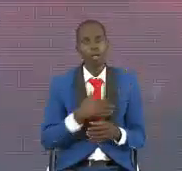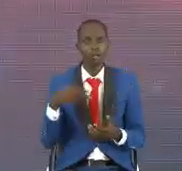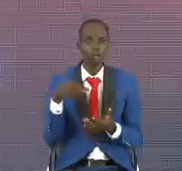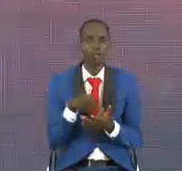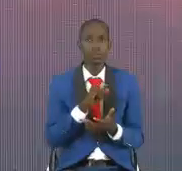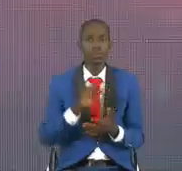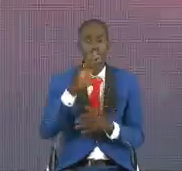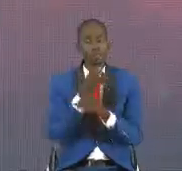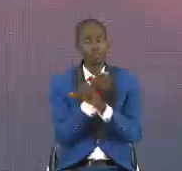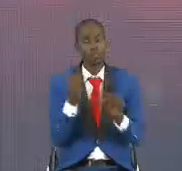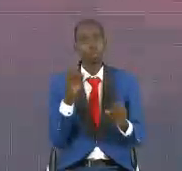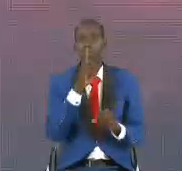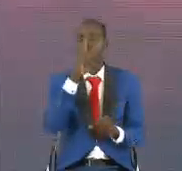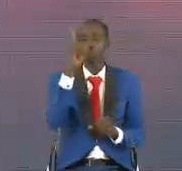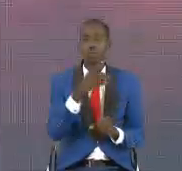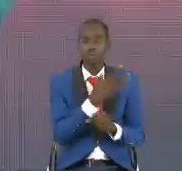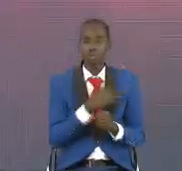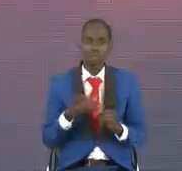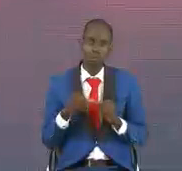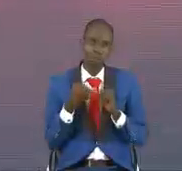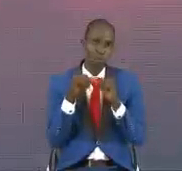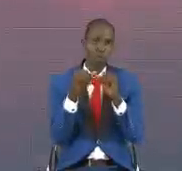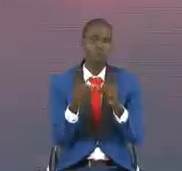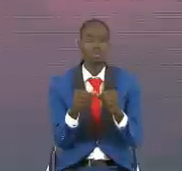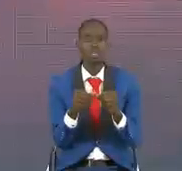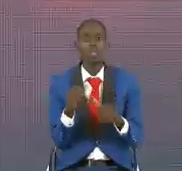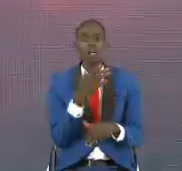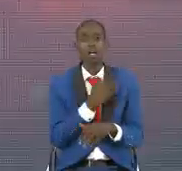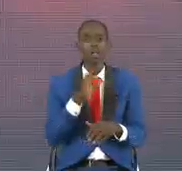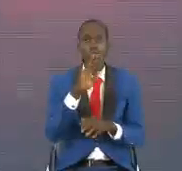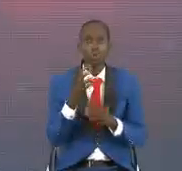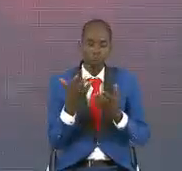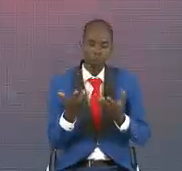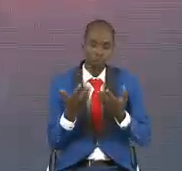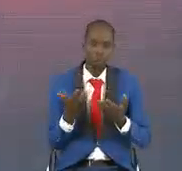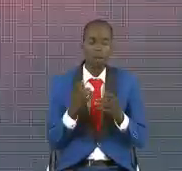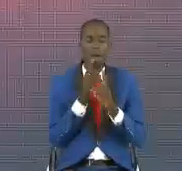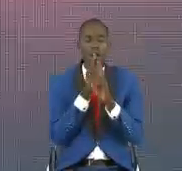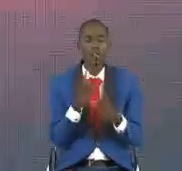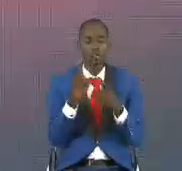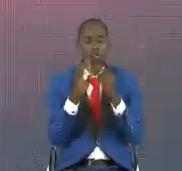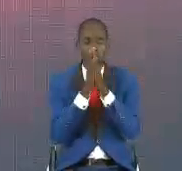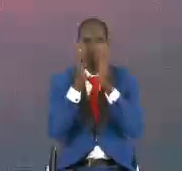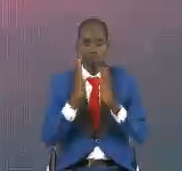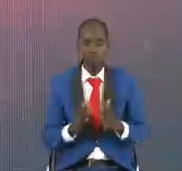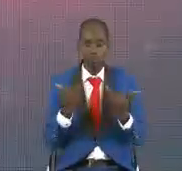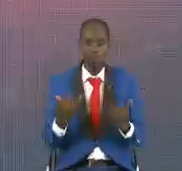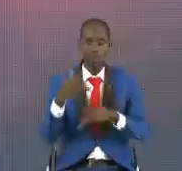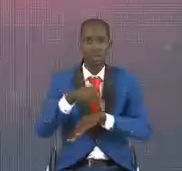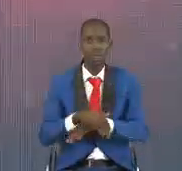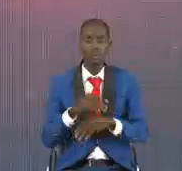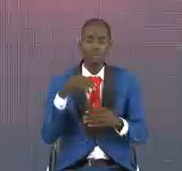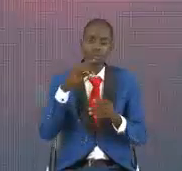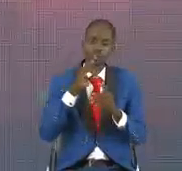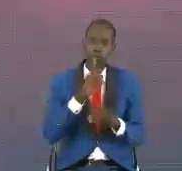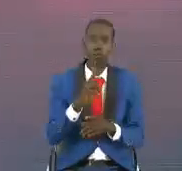salvation, sure and steadfast. And your desires, answers to your prayer tonight, sure and steadfast.